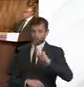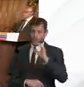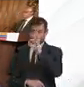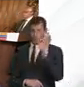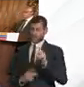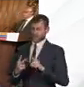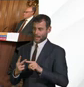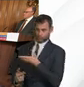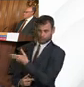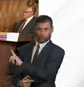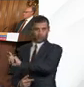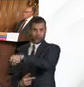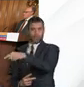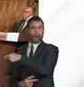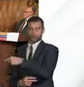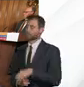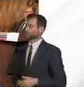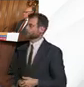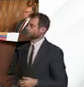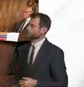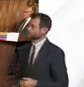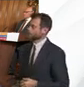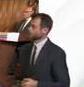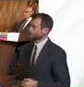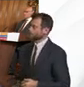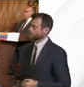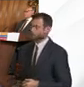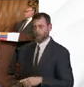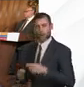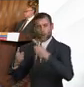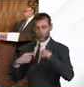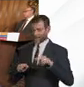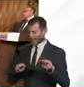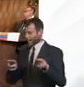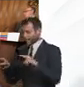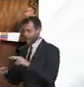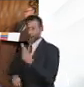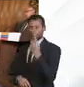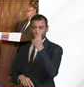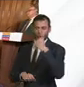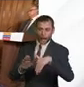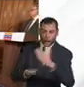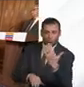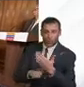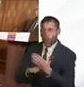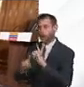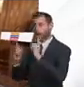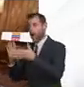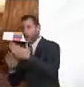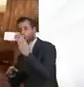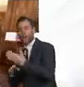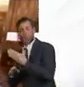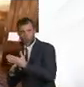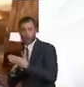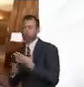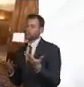the answer to the first is that the judgment that we have made is that in work in many many